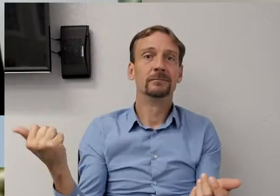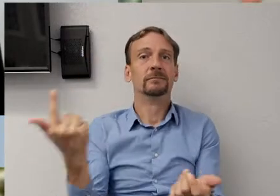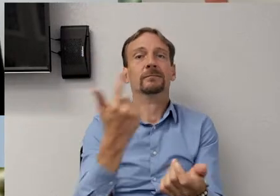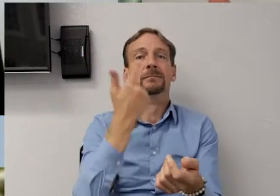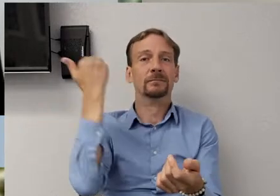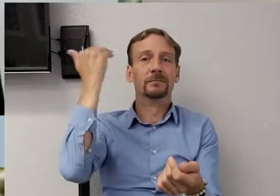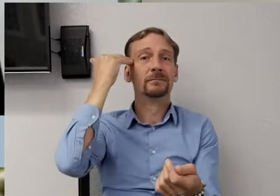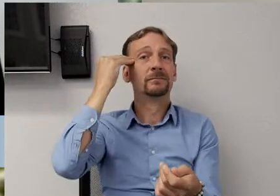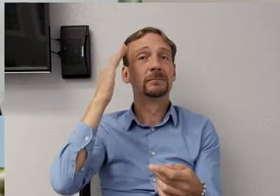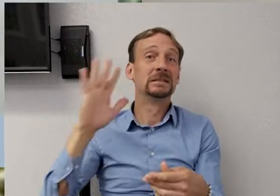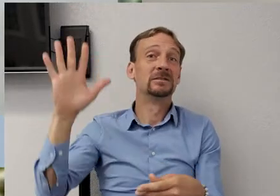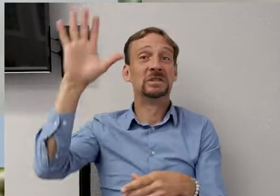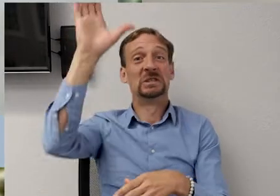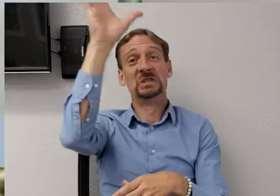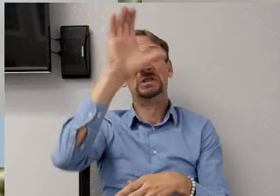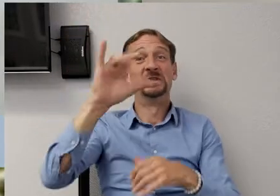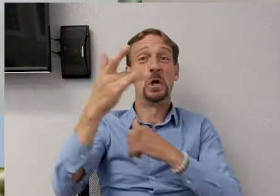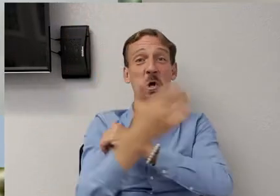knows across the country,